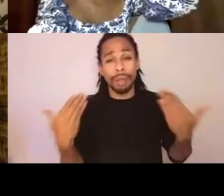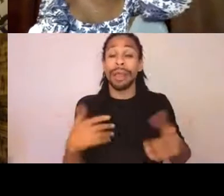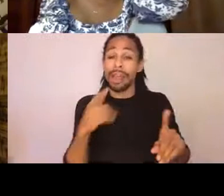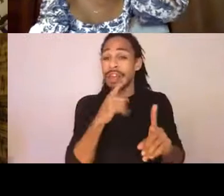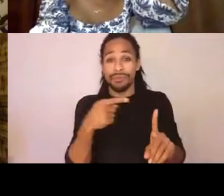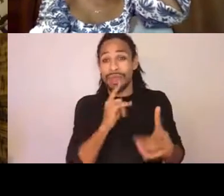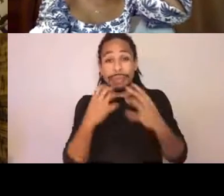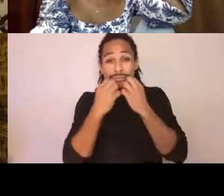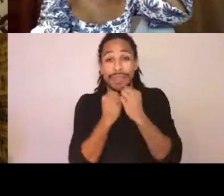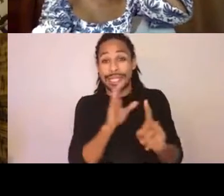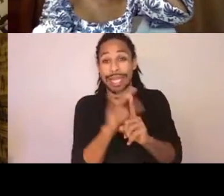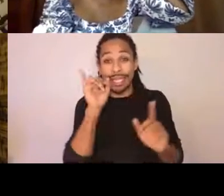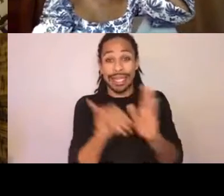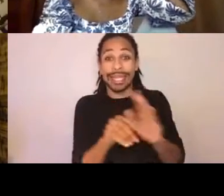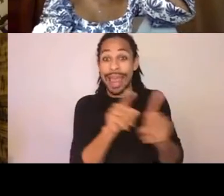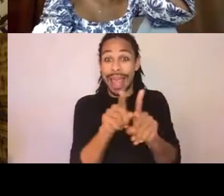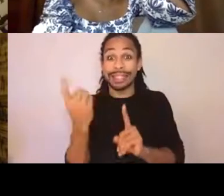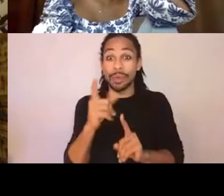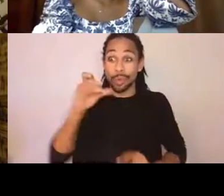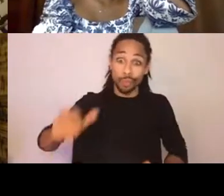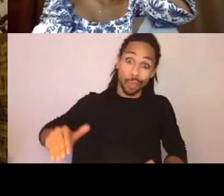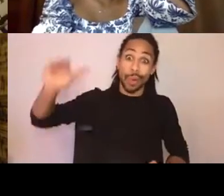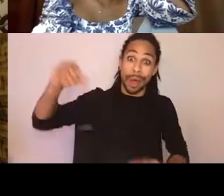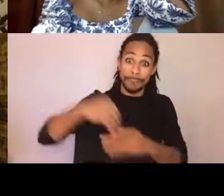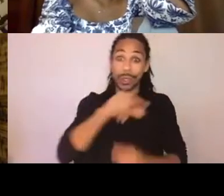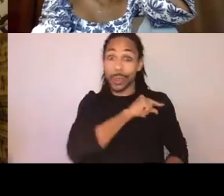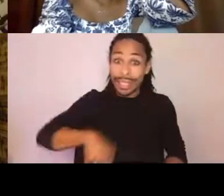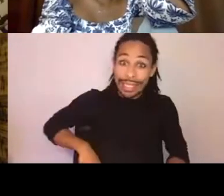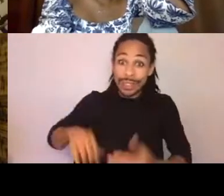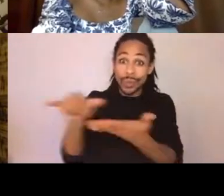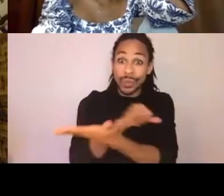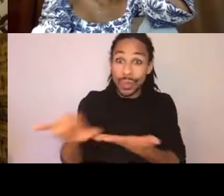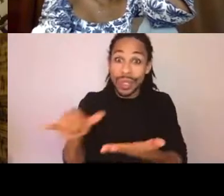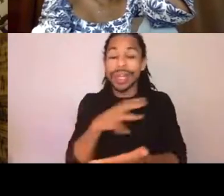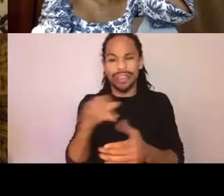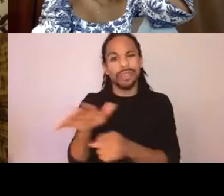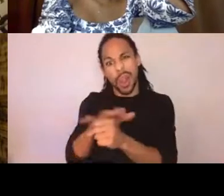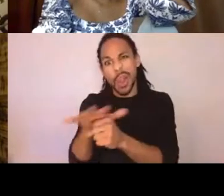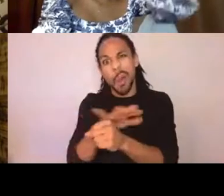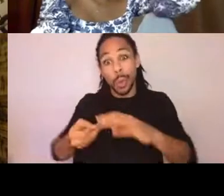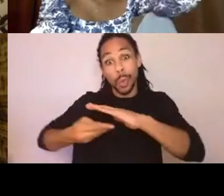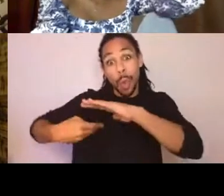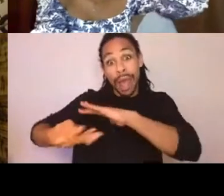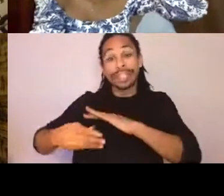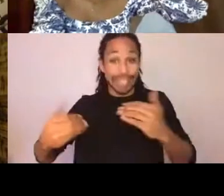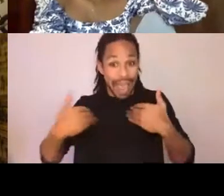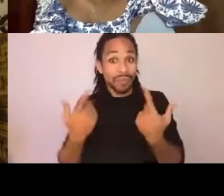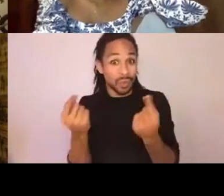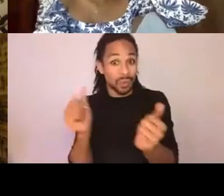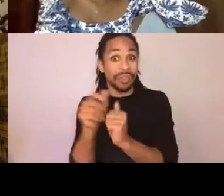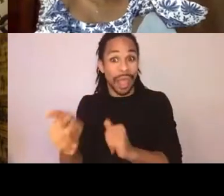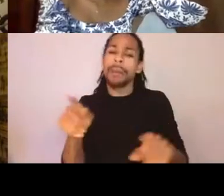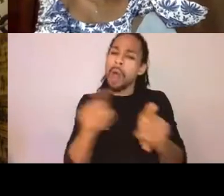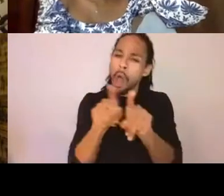somebody brought up in Queens and kind of the local nuances that come with that, but also his Bangladeshi heritage.